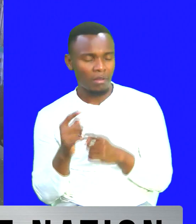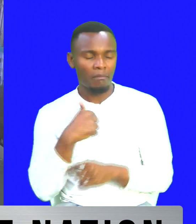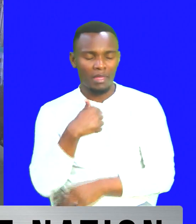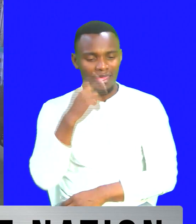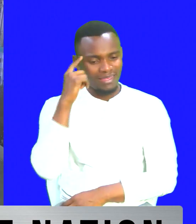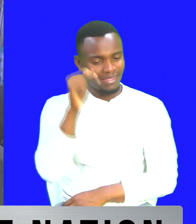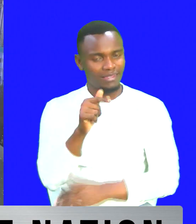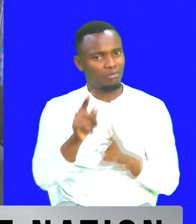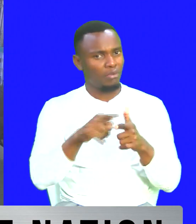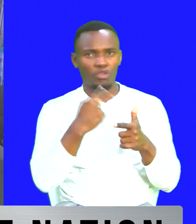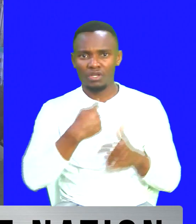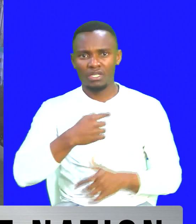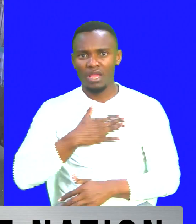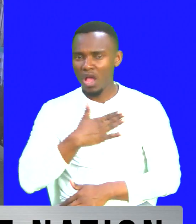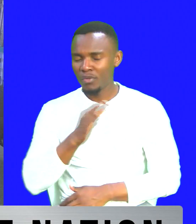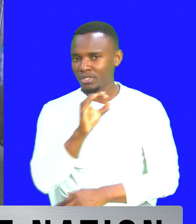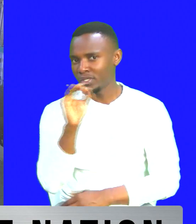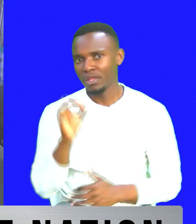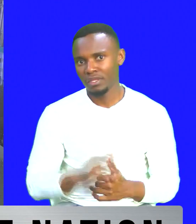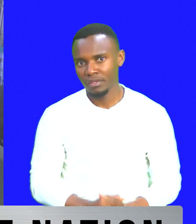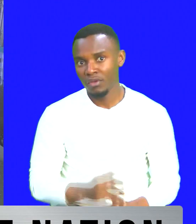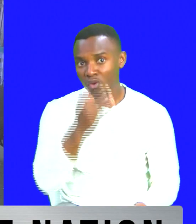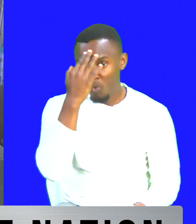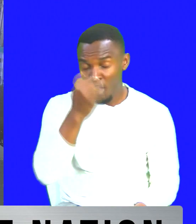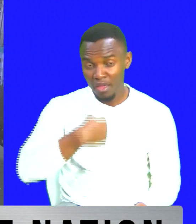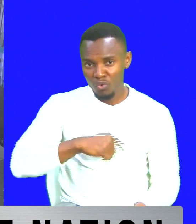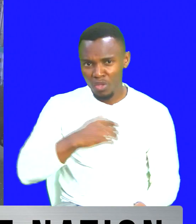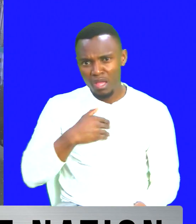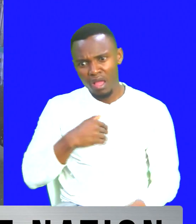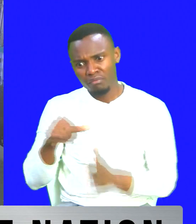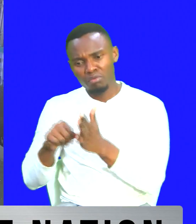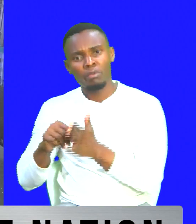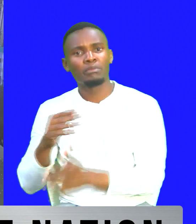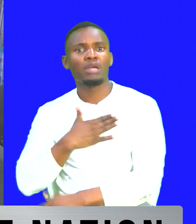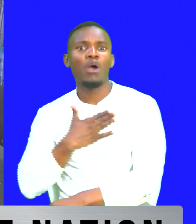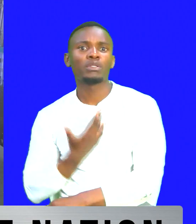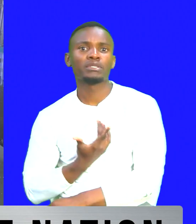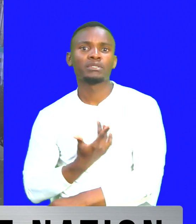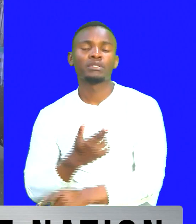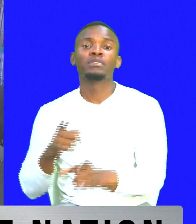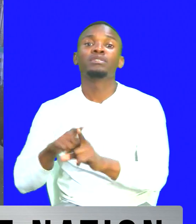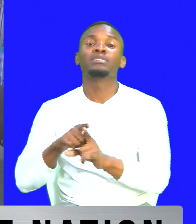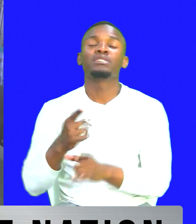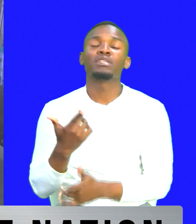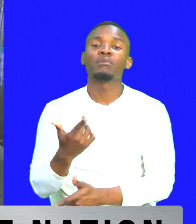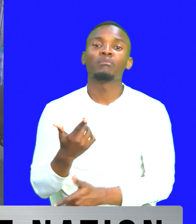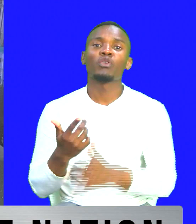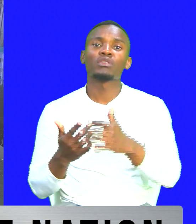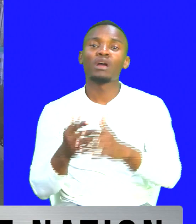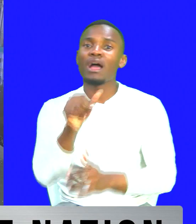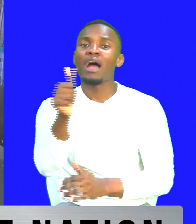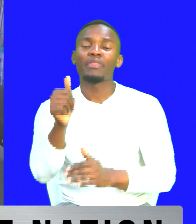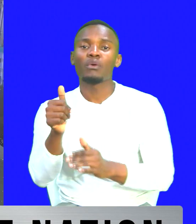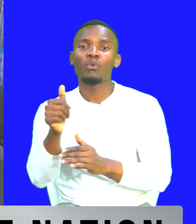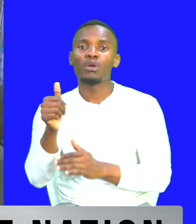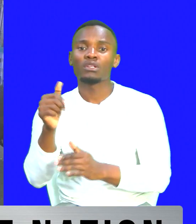misplaced priority because we have other things to deal with while we have first world countries pulling out. Like I've given an example of